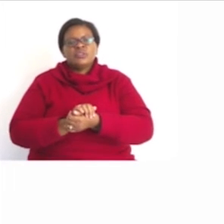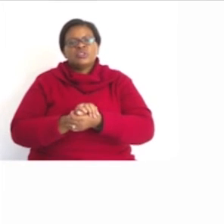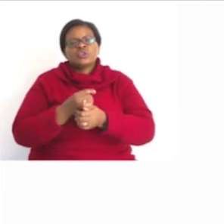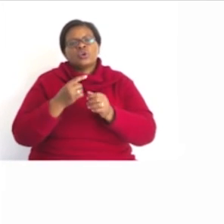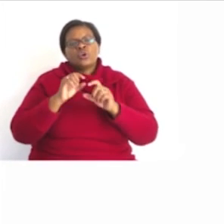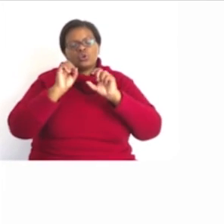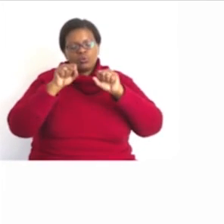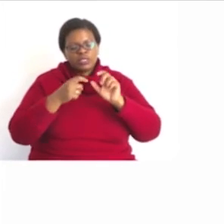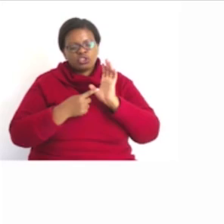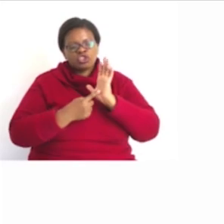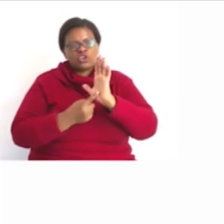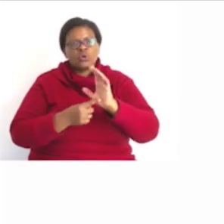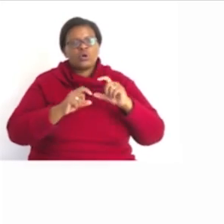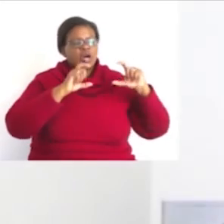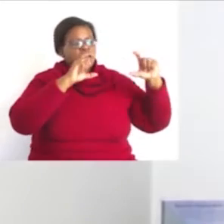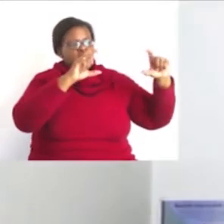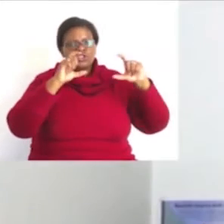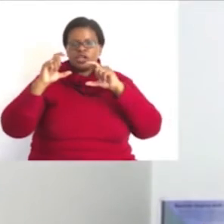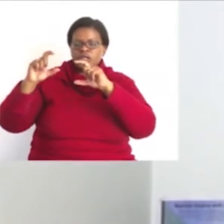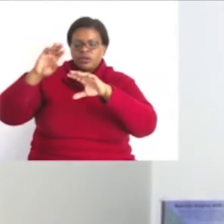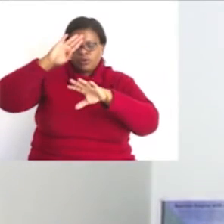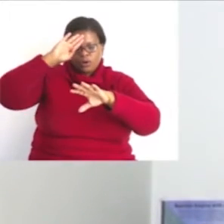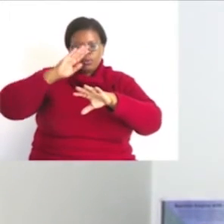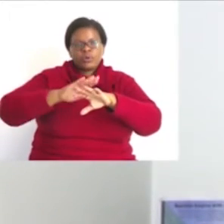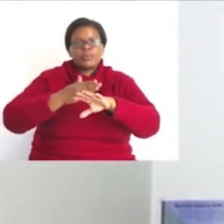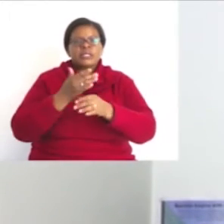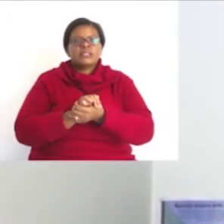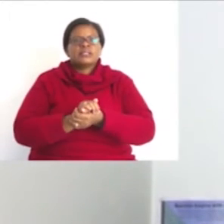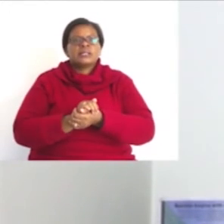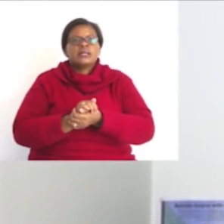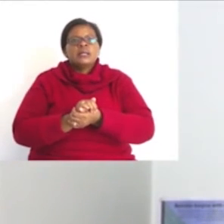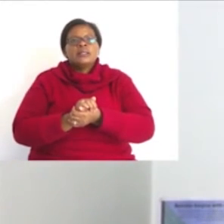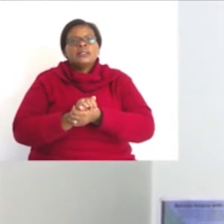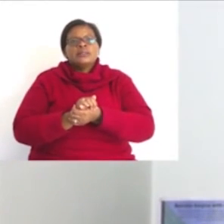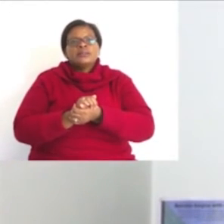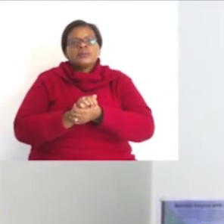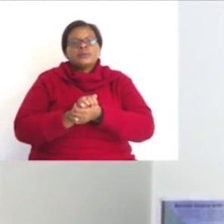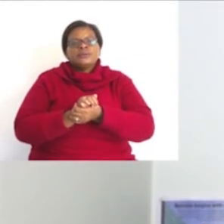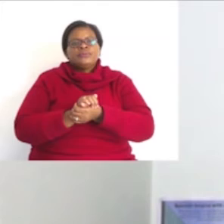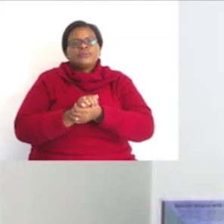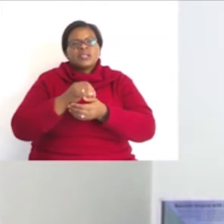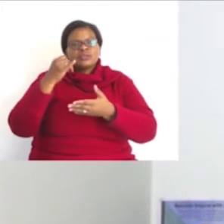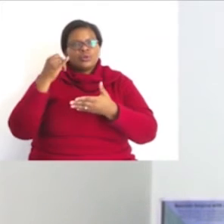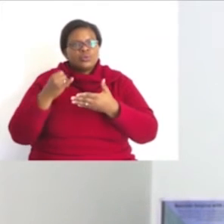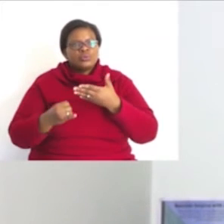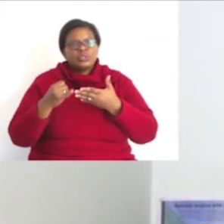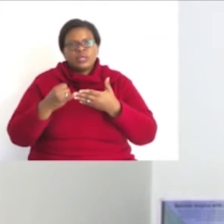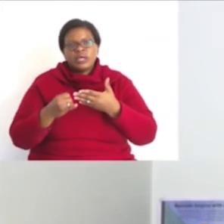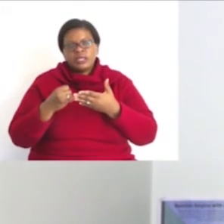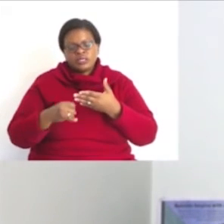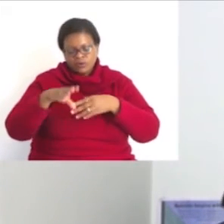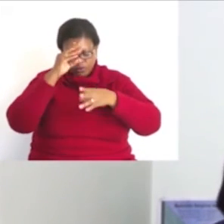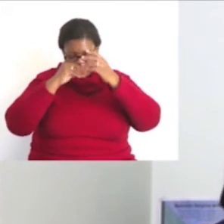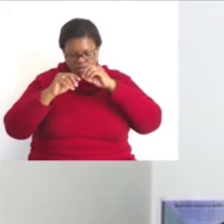apply associative property. Boys and girls, that is our end of the lesson for